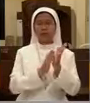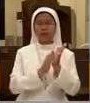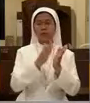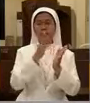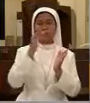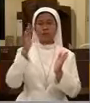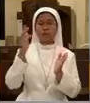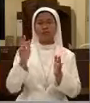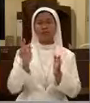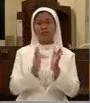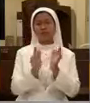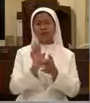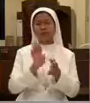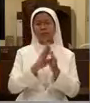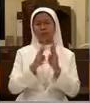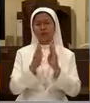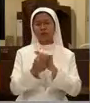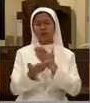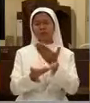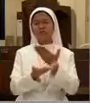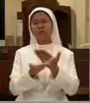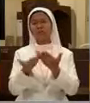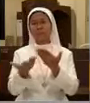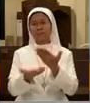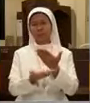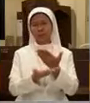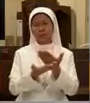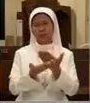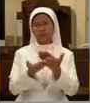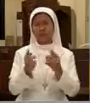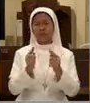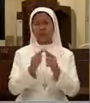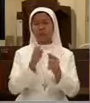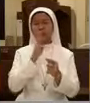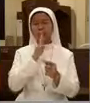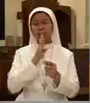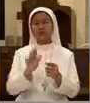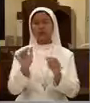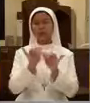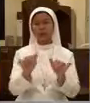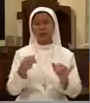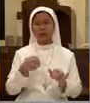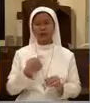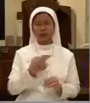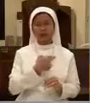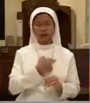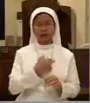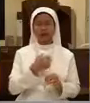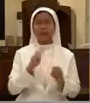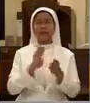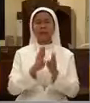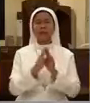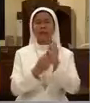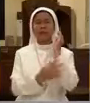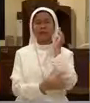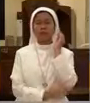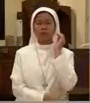human being, to be one of us, becoming poor.